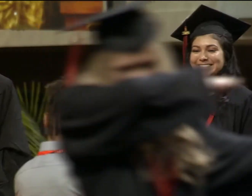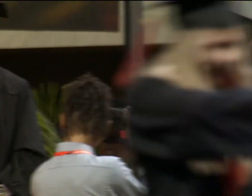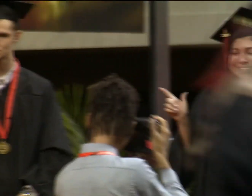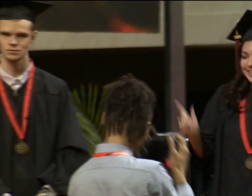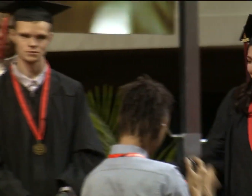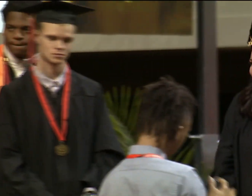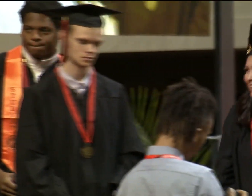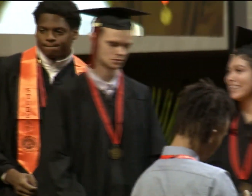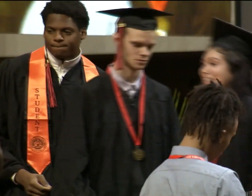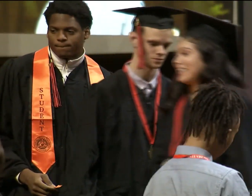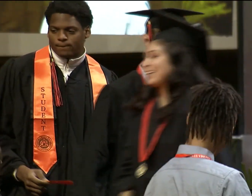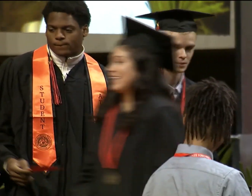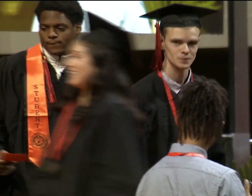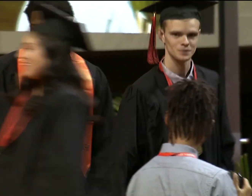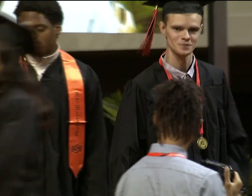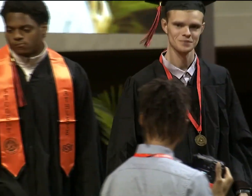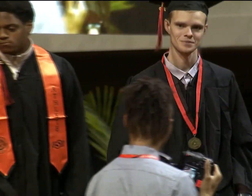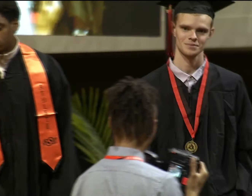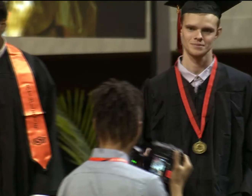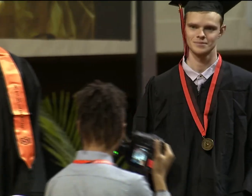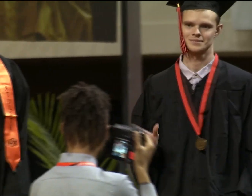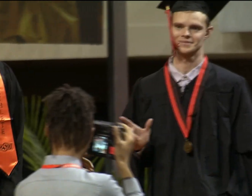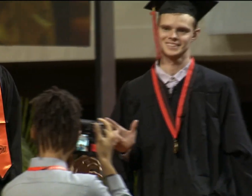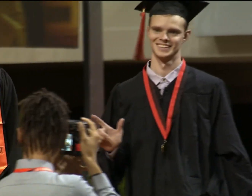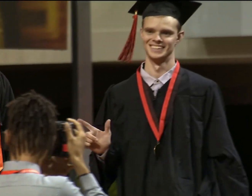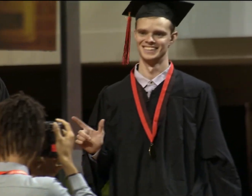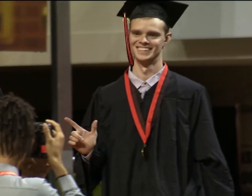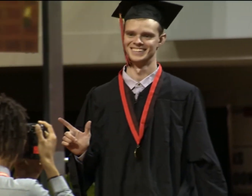Caleb Parton.